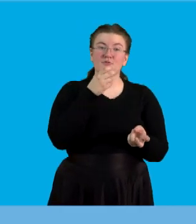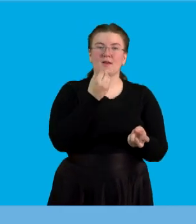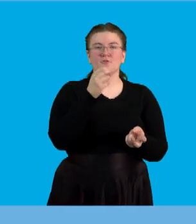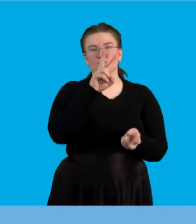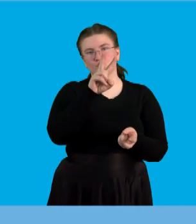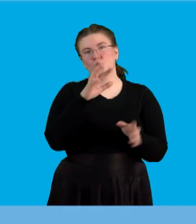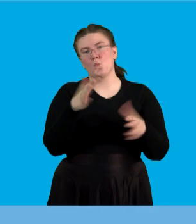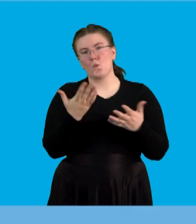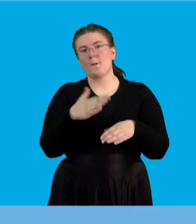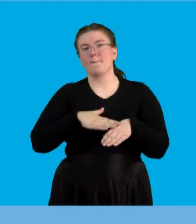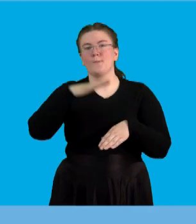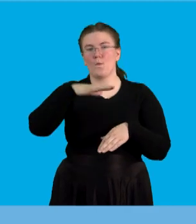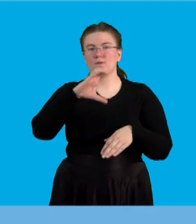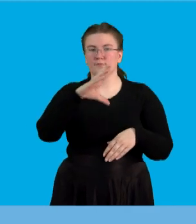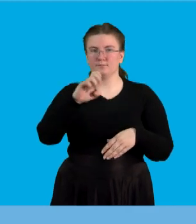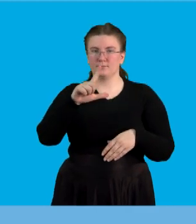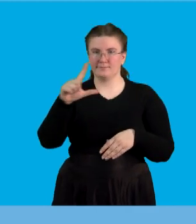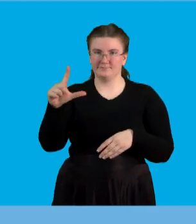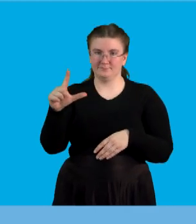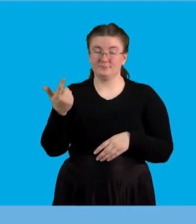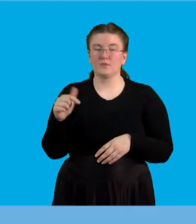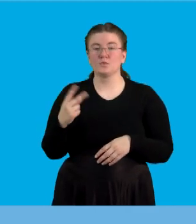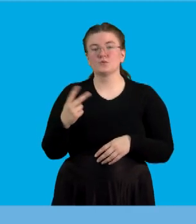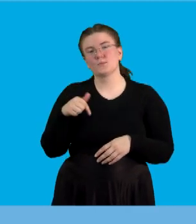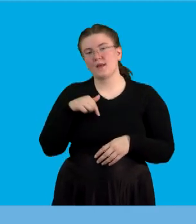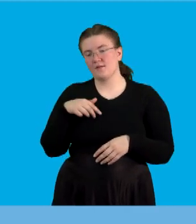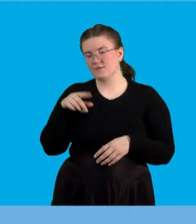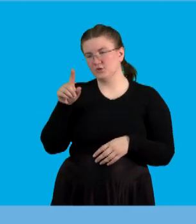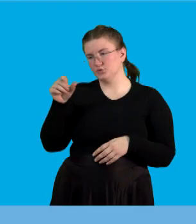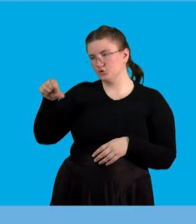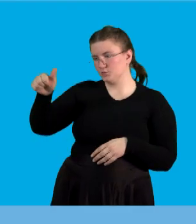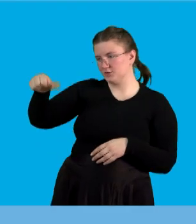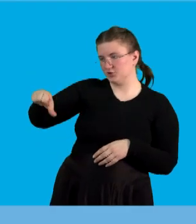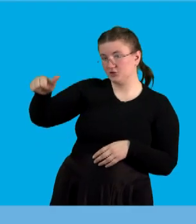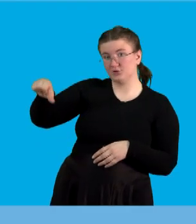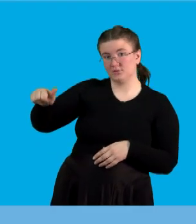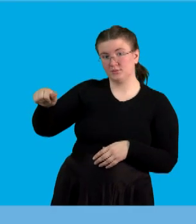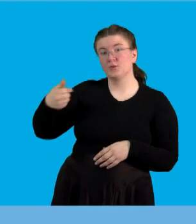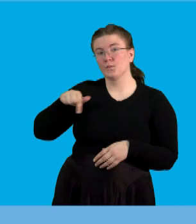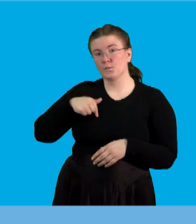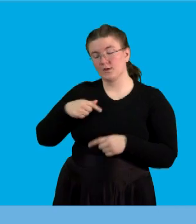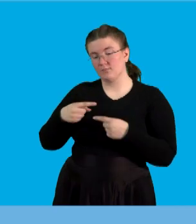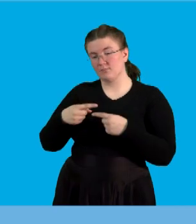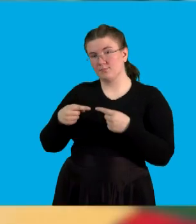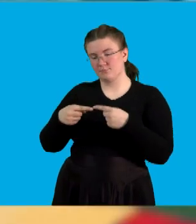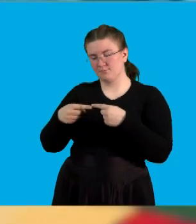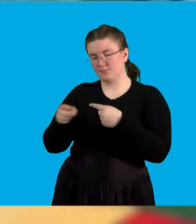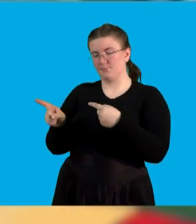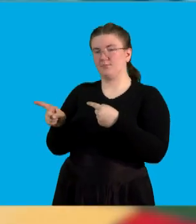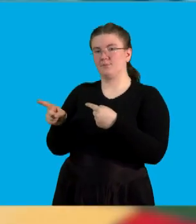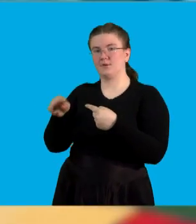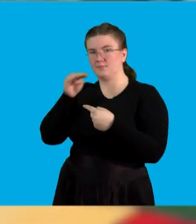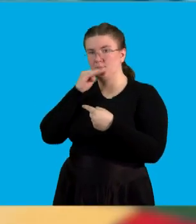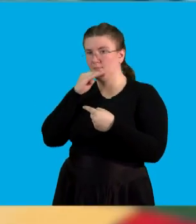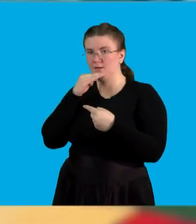up of 2 or more cells. And then we have our switch. Remember, when we open a switch, that means we are disconnecting the circuit. That